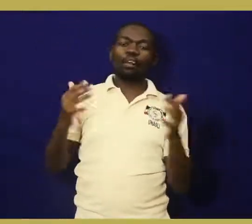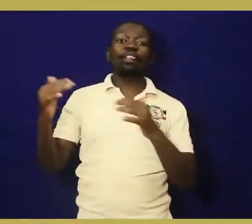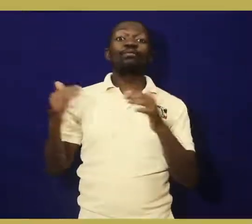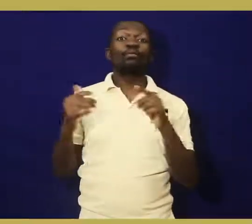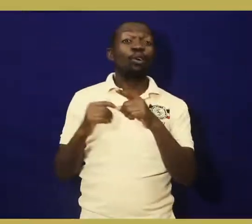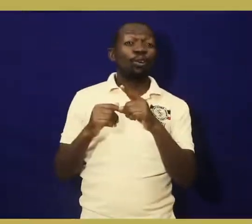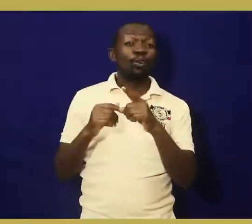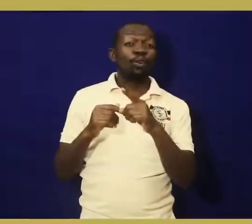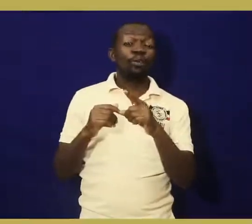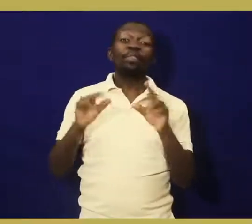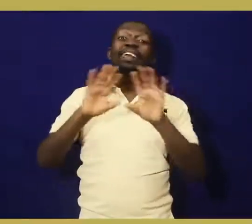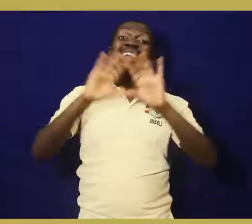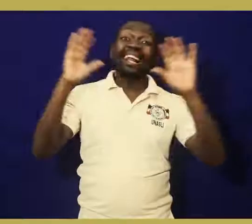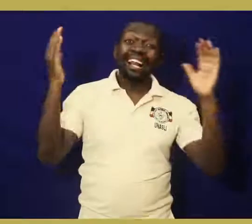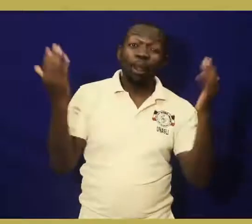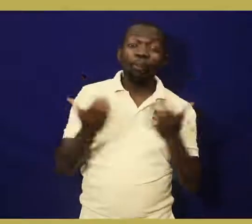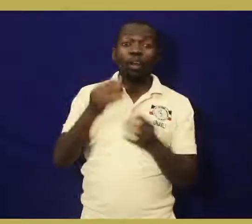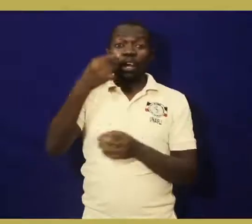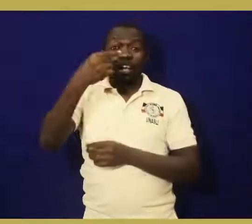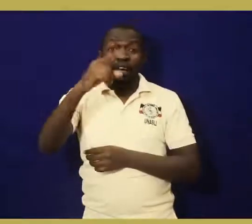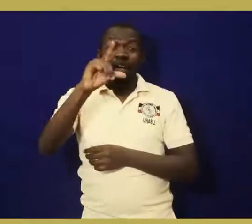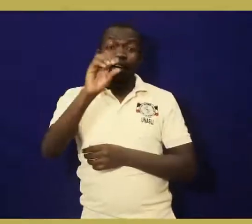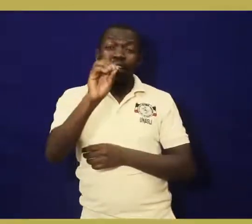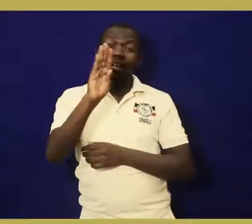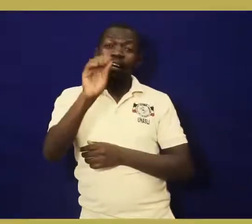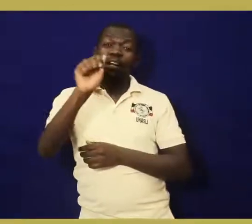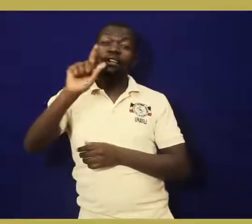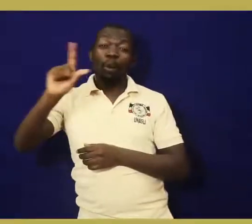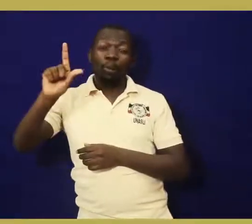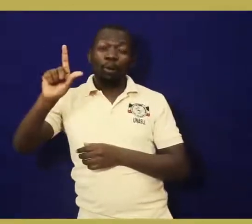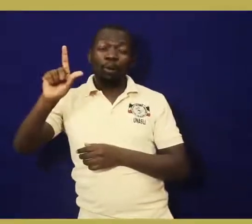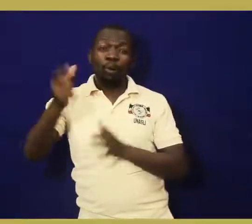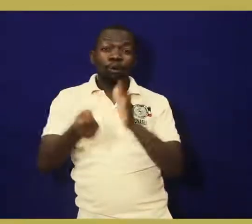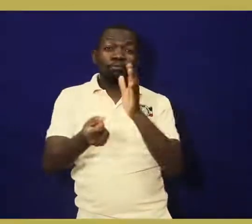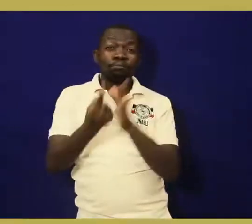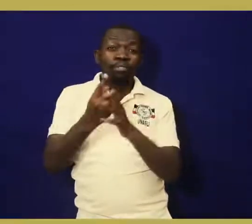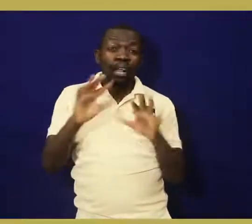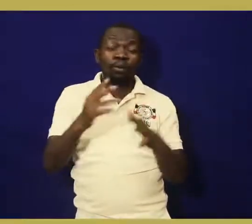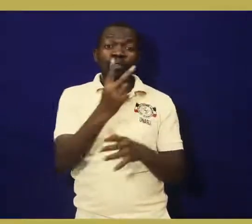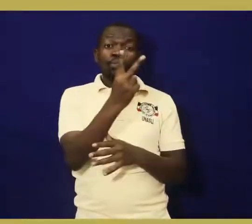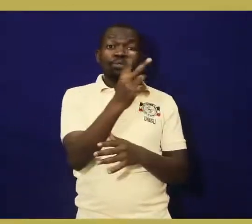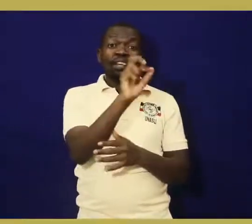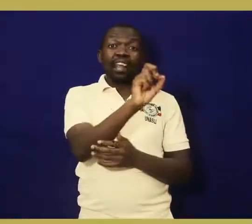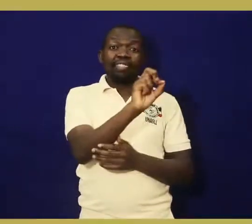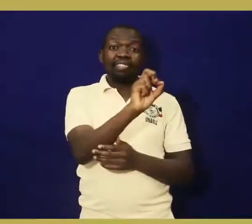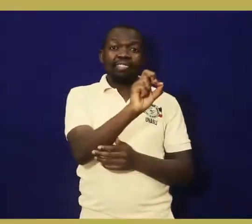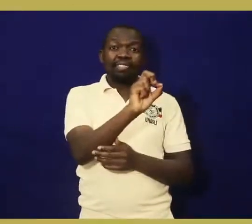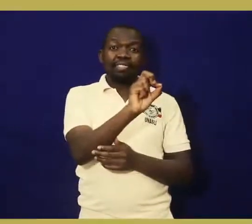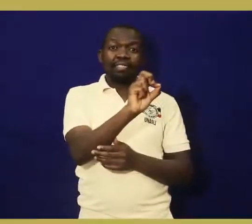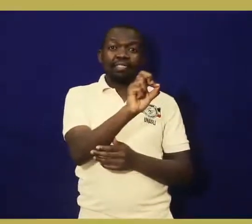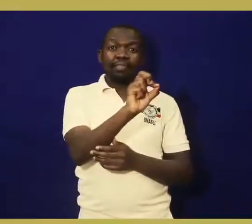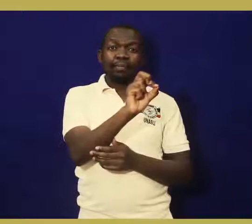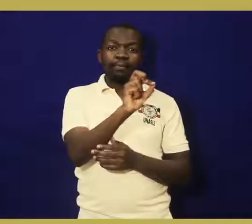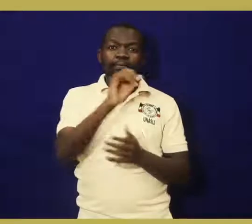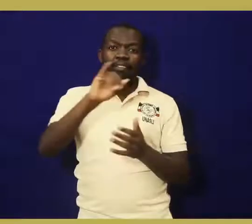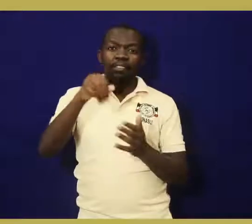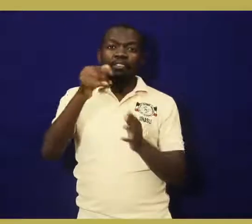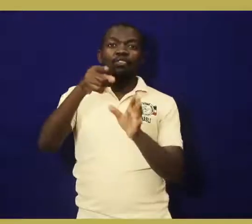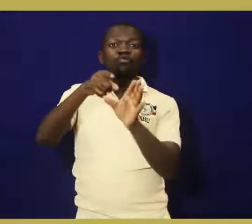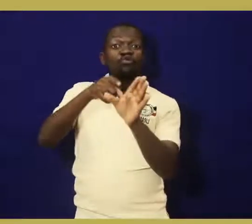It was a global war. It broke out on the 28th of